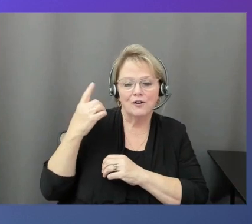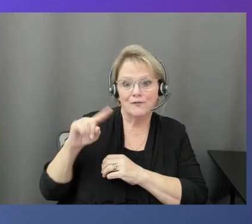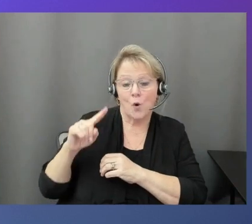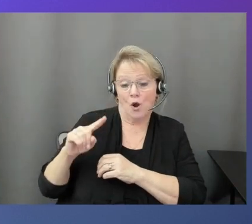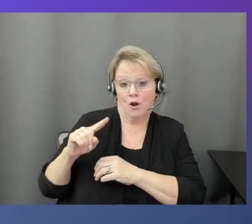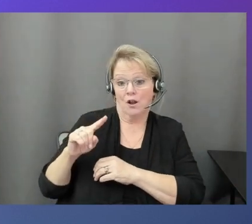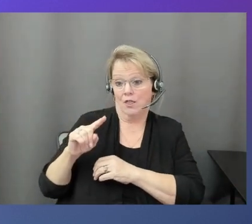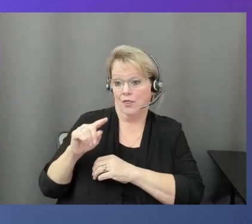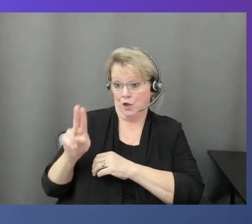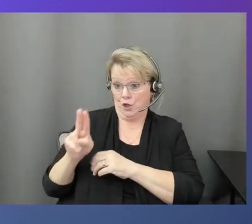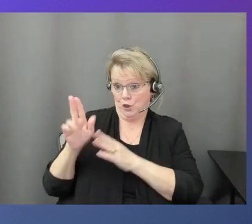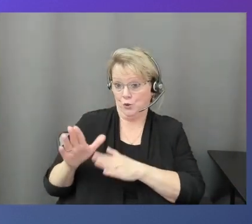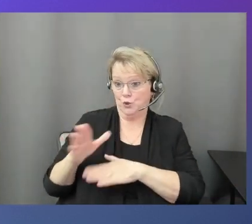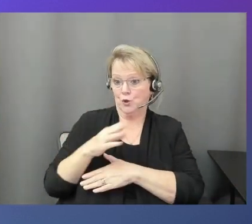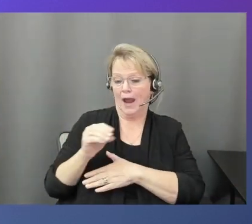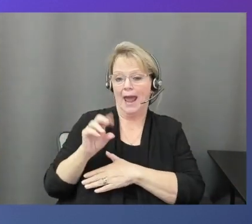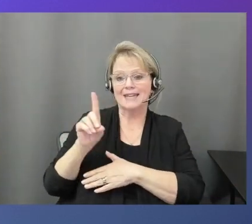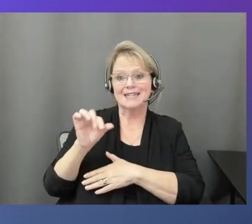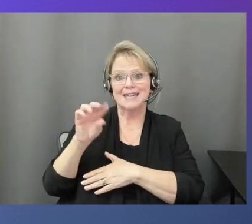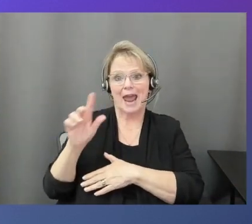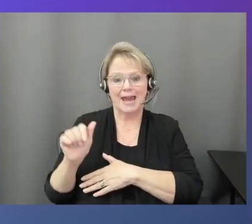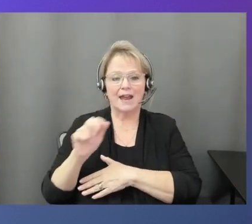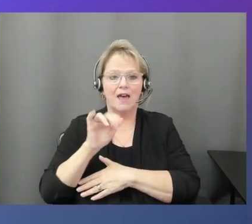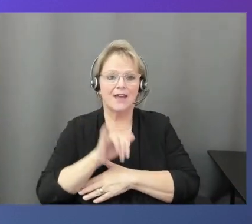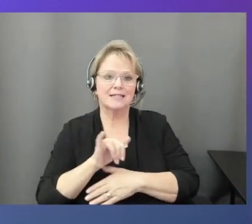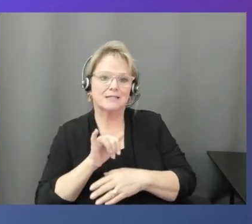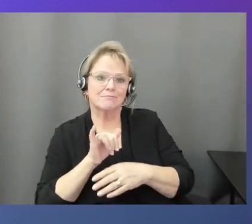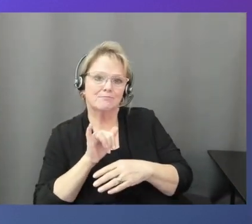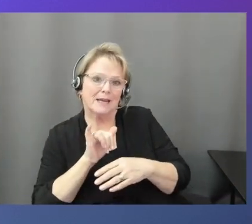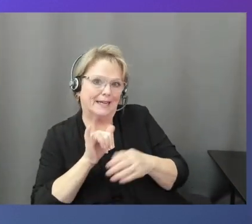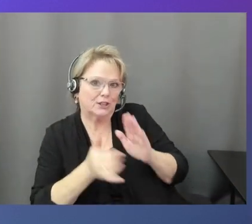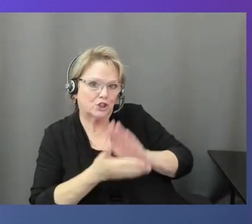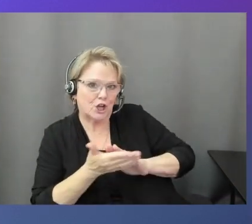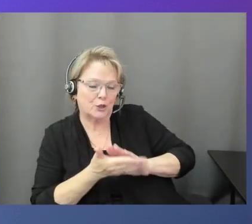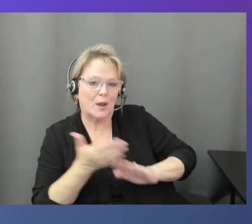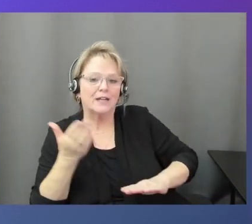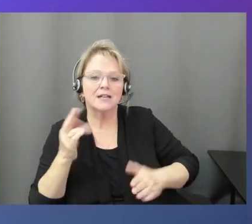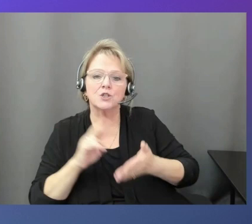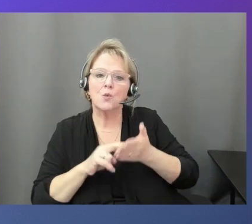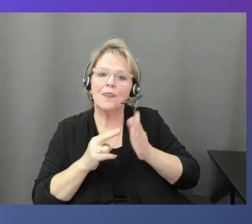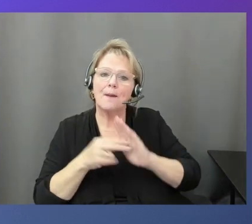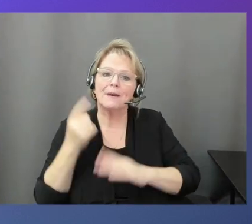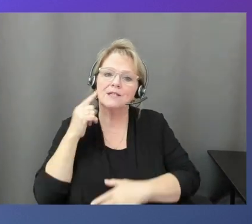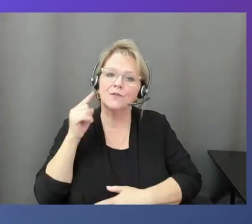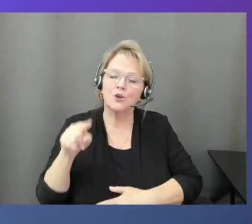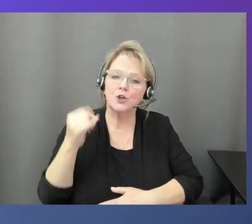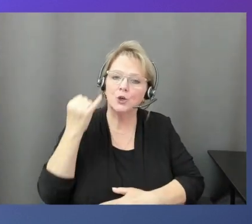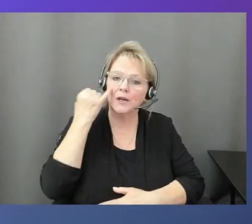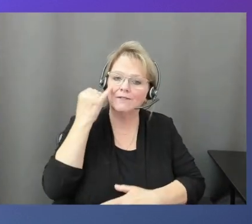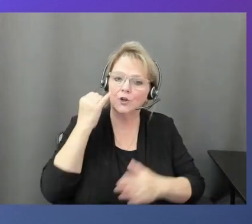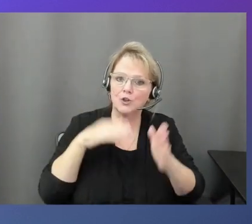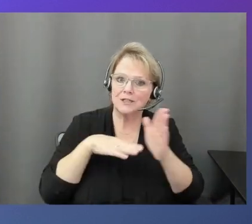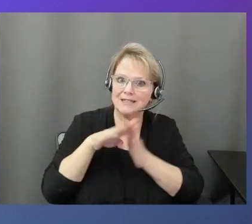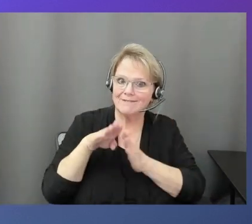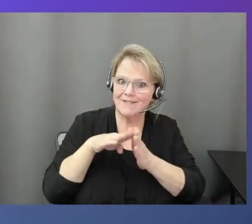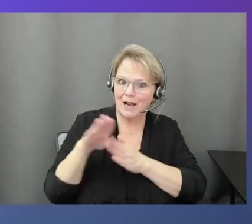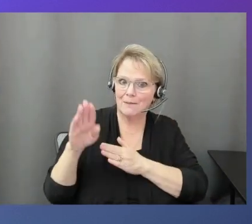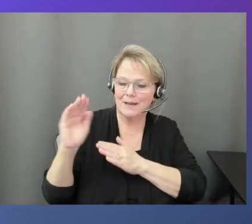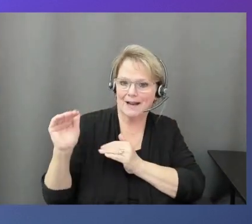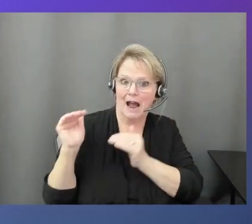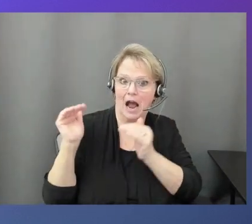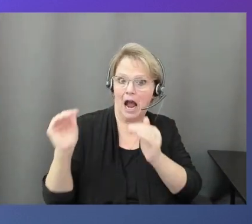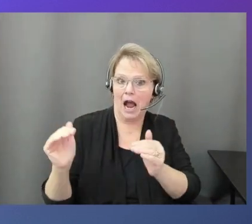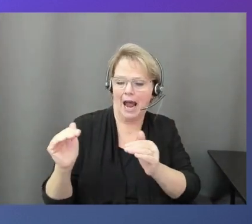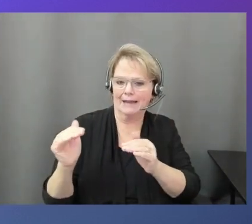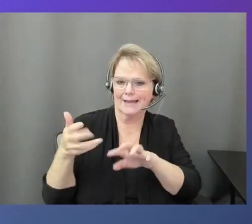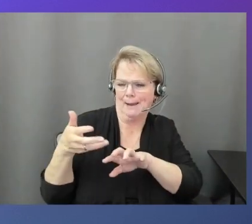is being generated. And so what that means for you is if you're trying to develop a highly immersive machine learning application, you want to bring